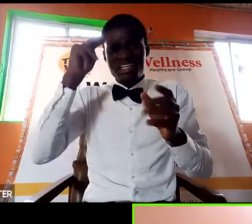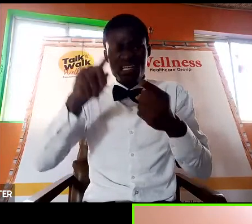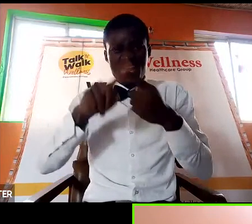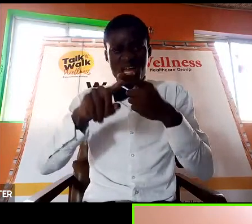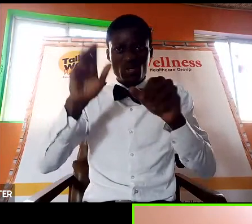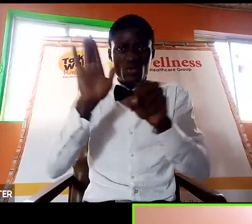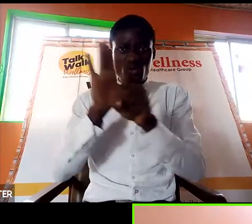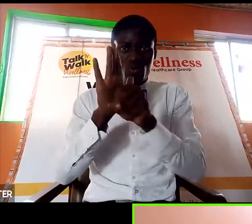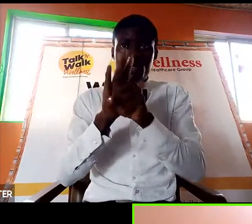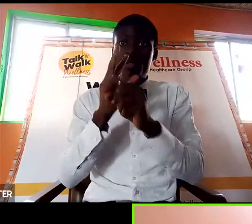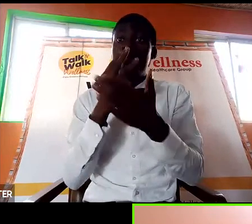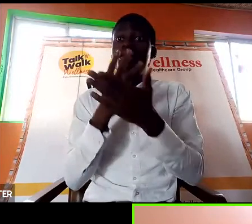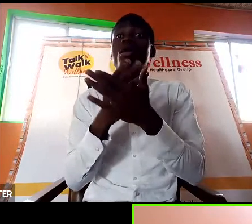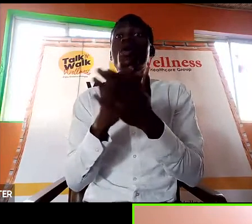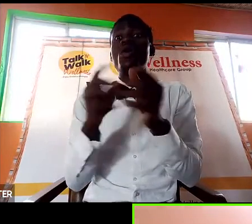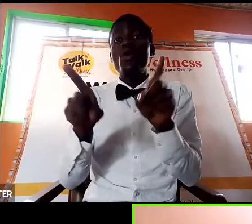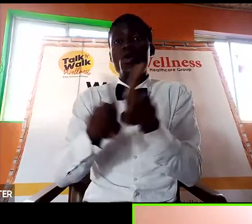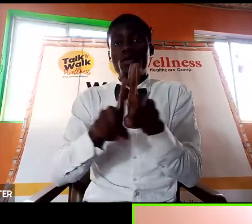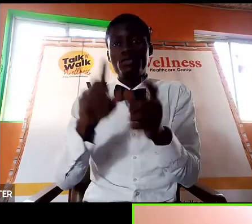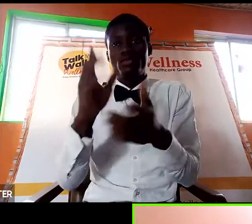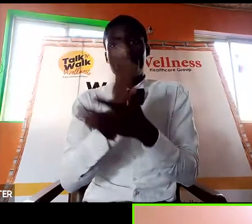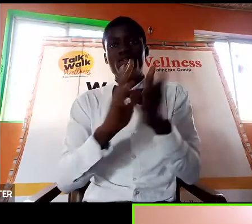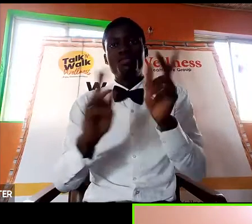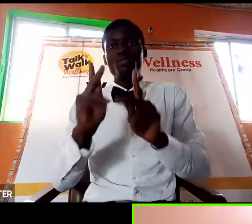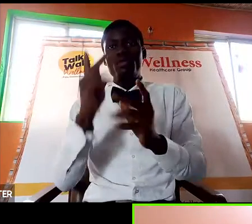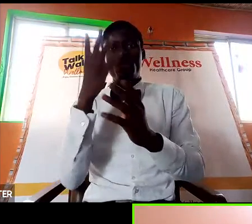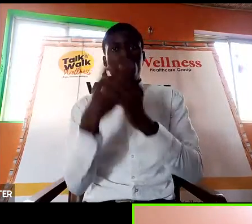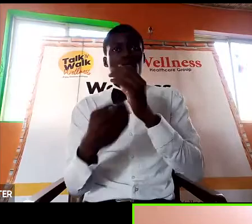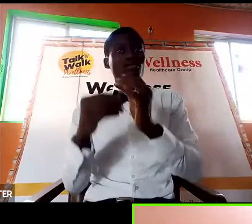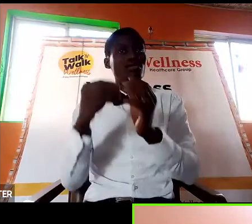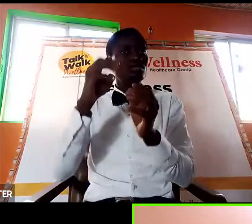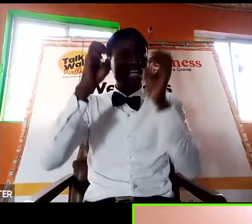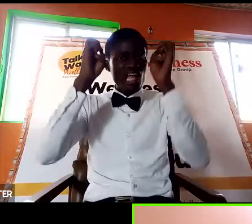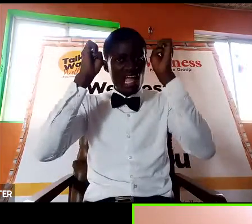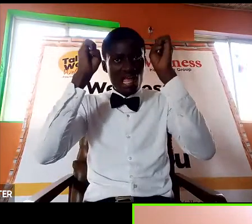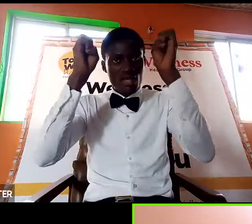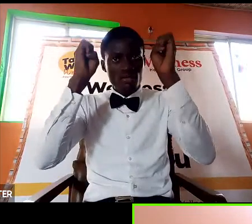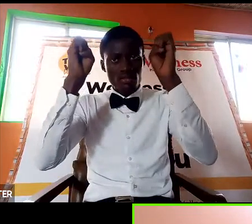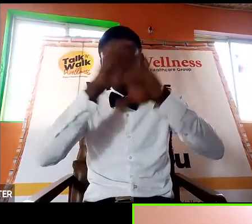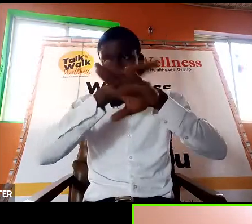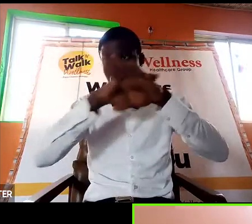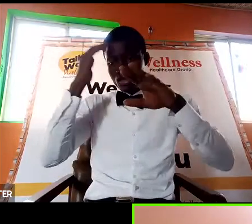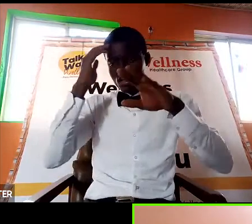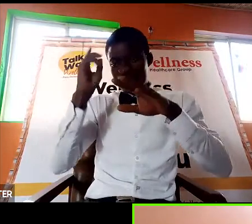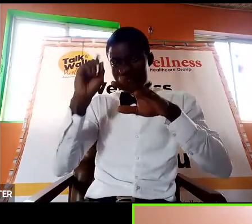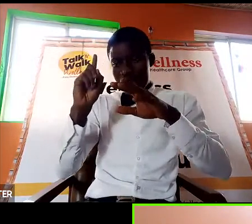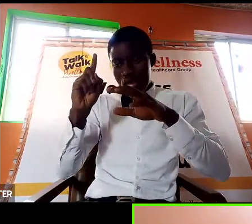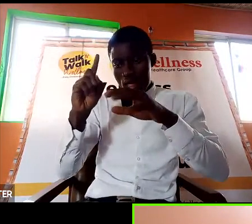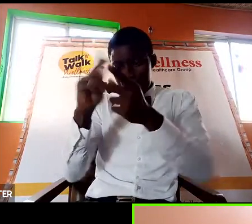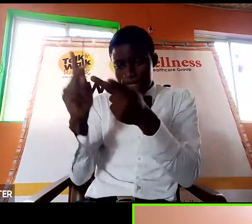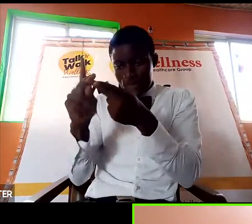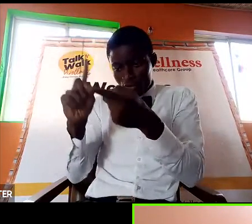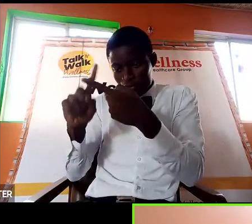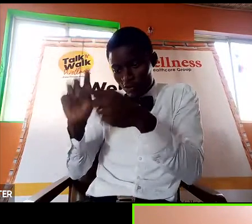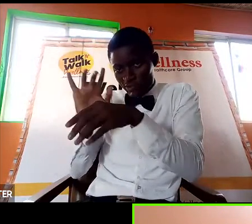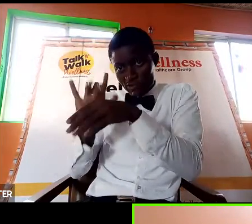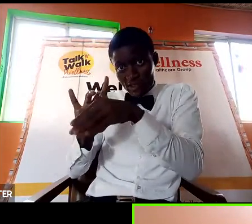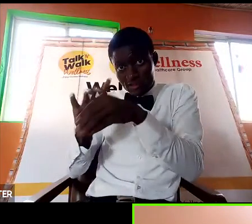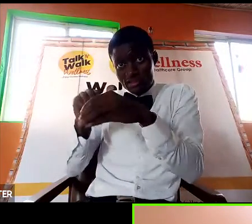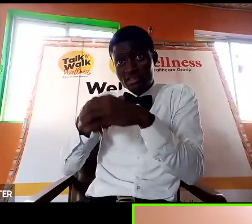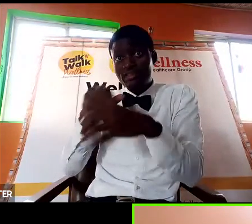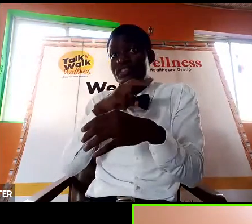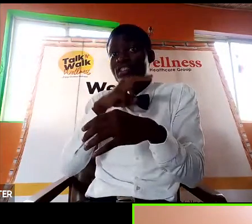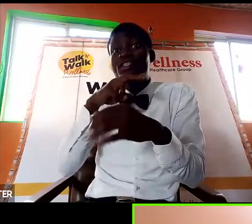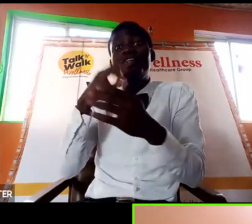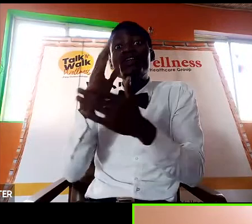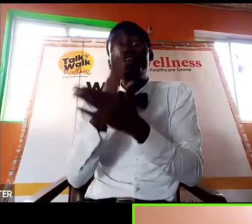is a big problem. So they don't even know where to hit. They don't know the right style to hit. You know, so they're just trying, trial by